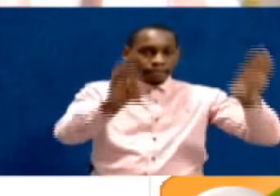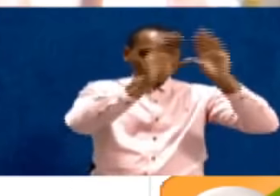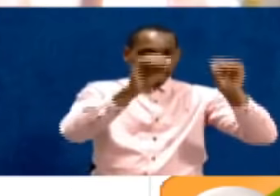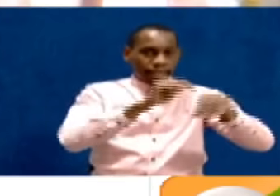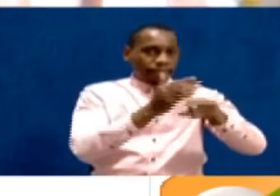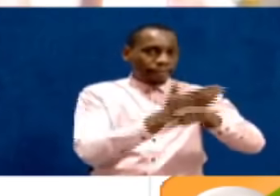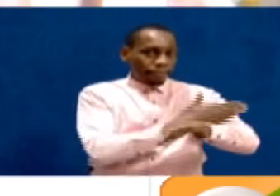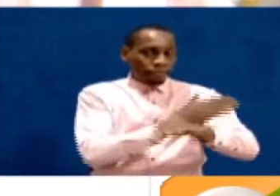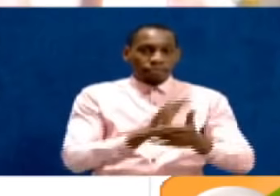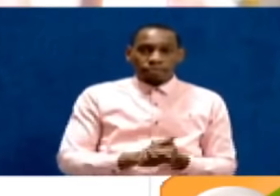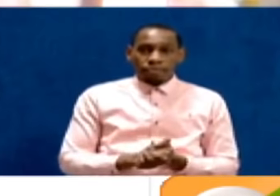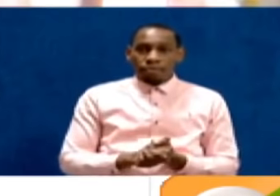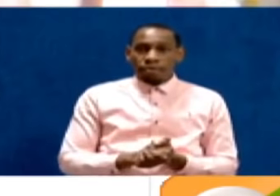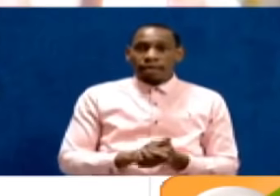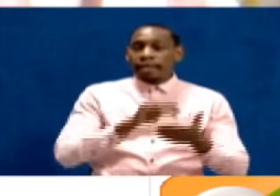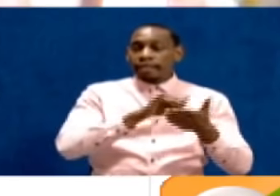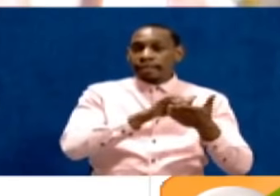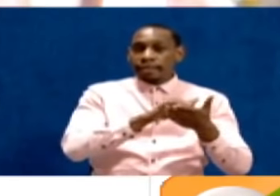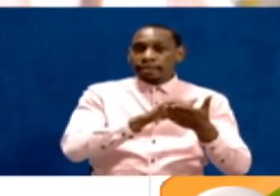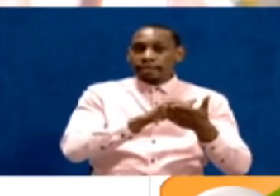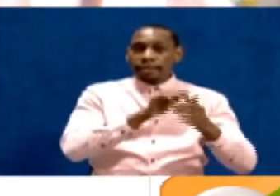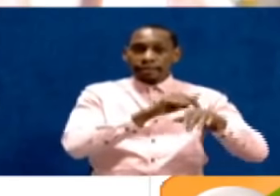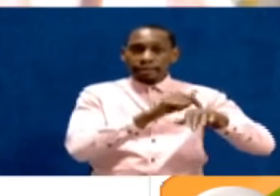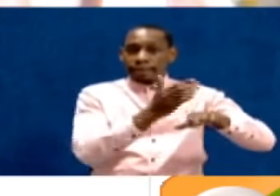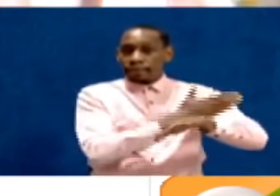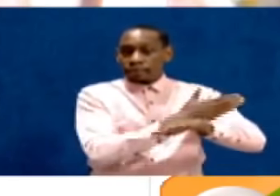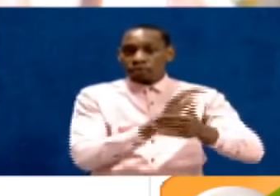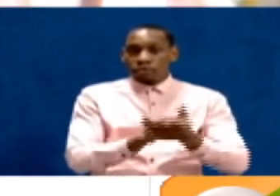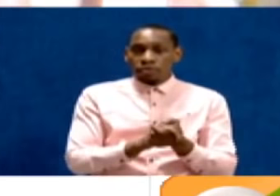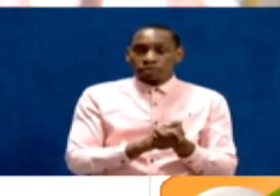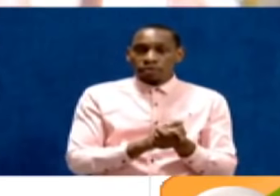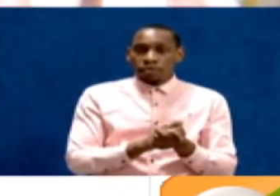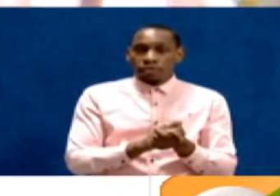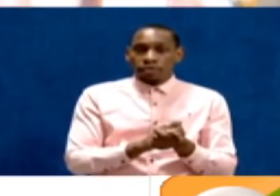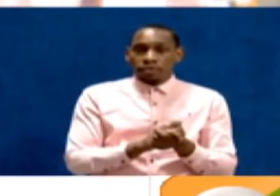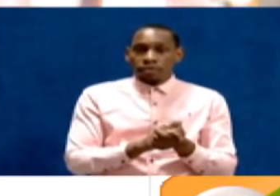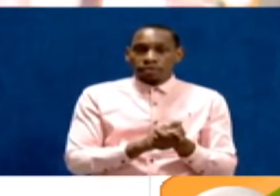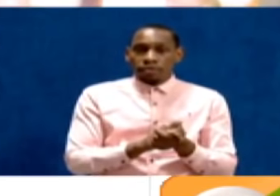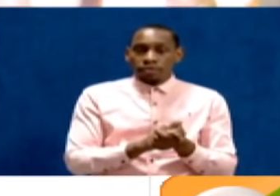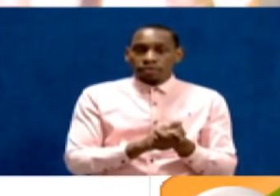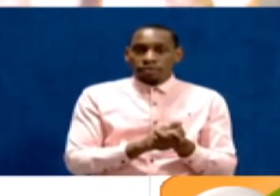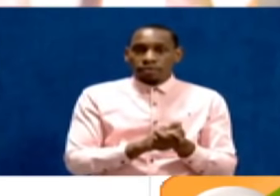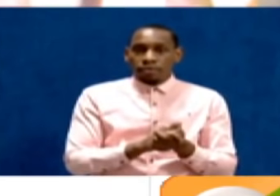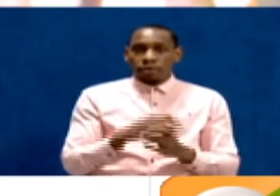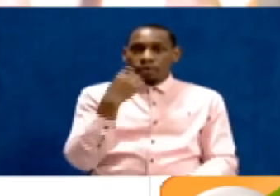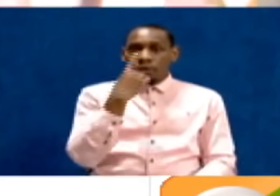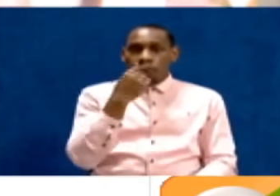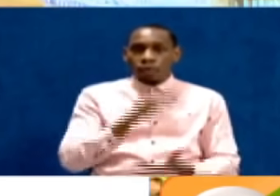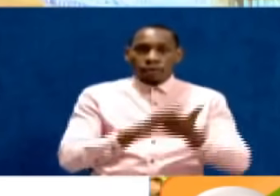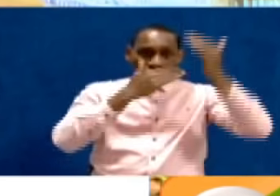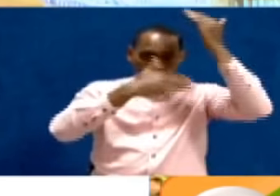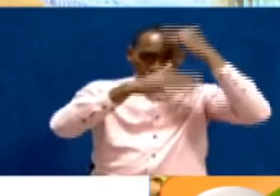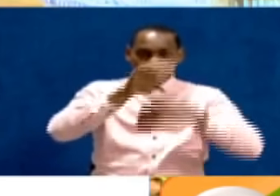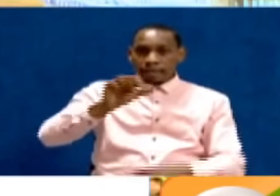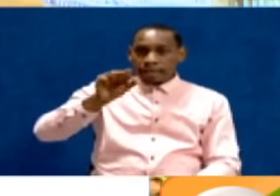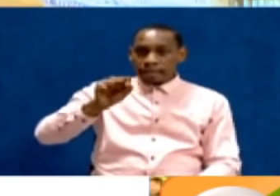then. And that at that time, we were talking of the late Professor George Saitoti.